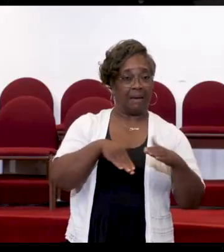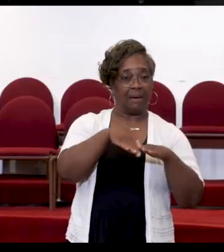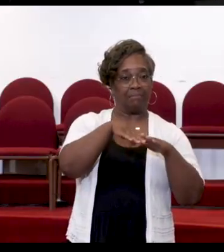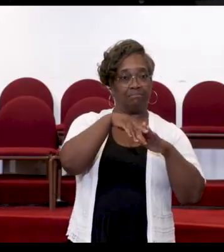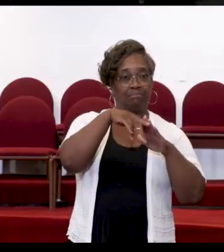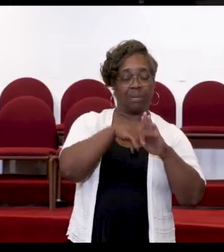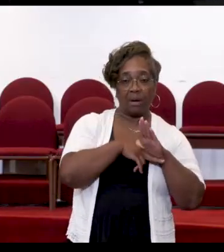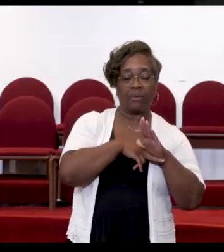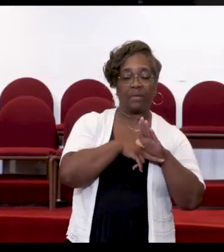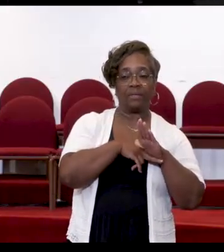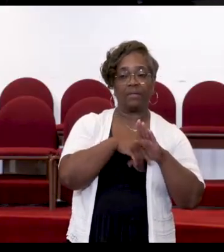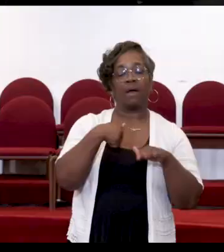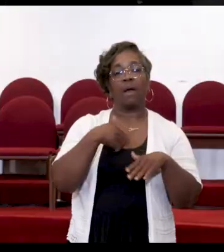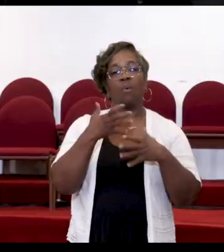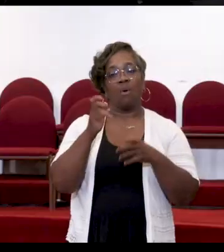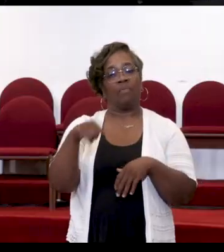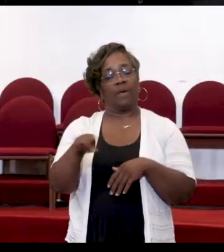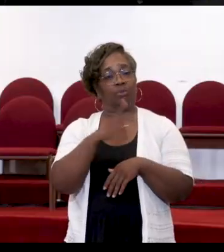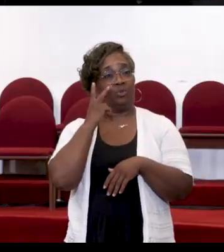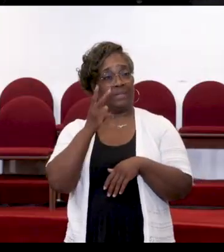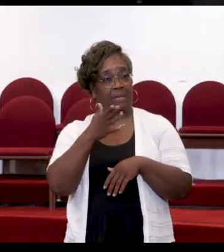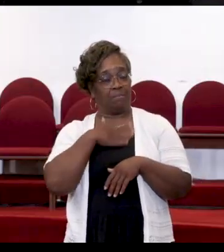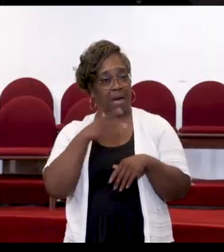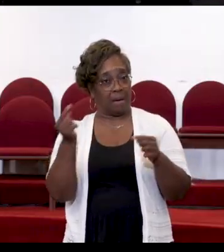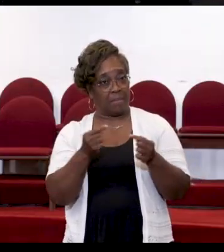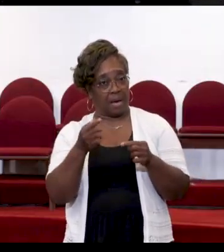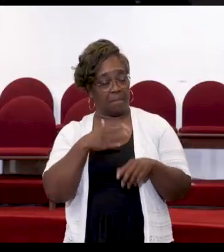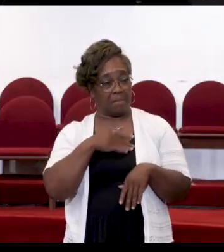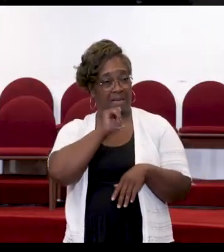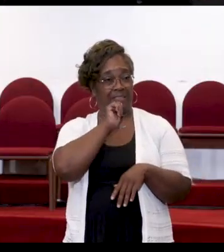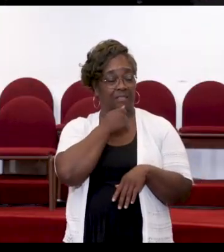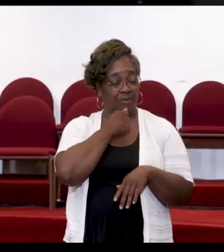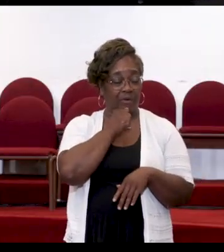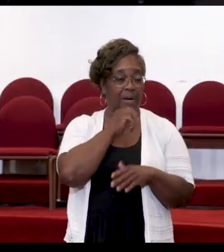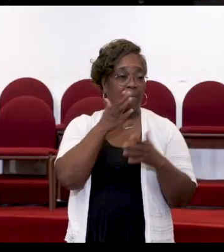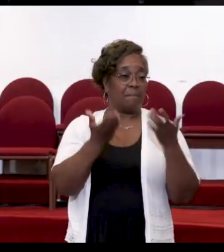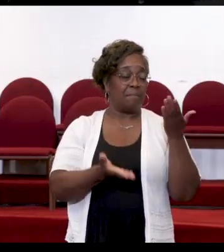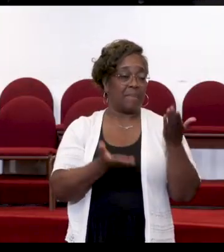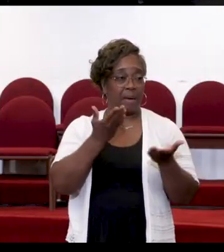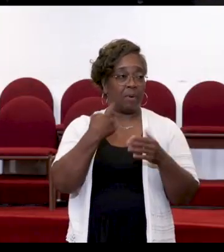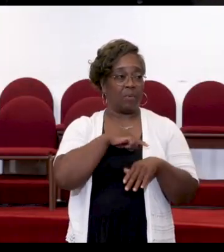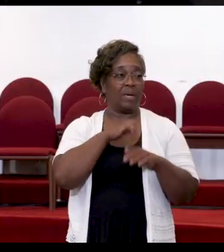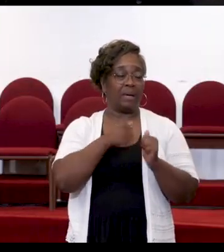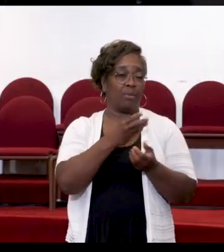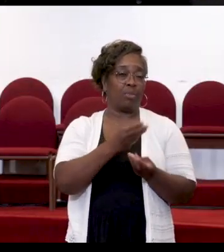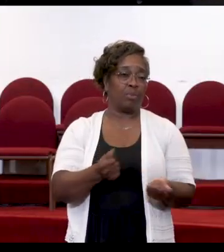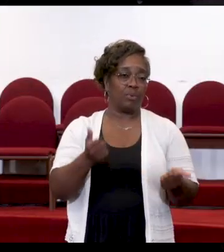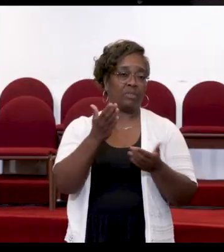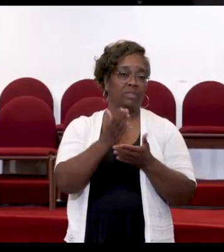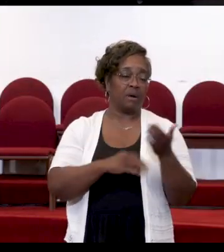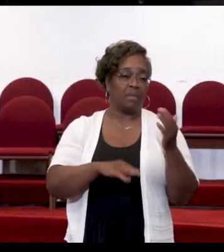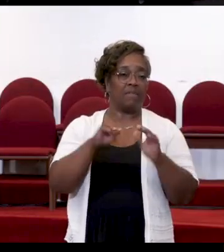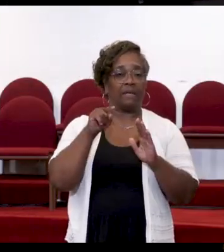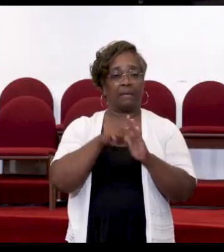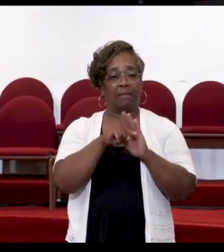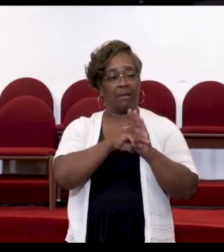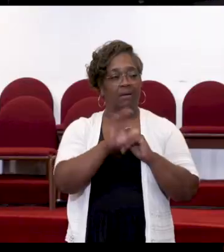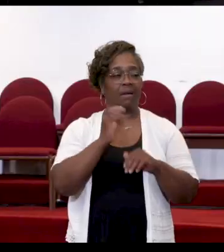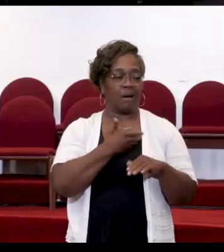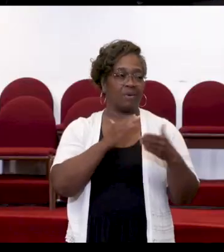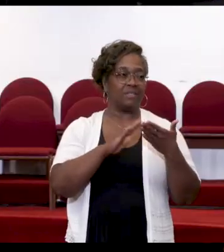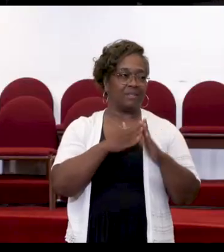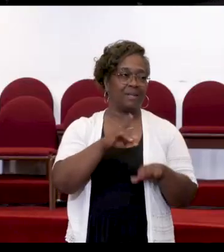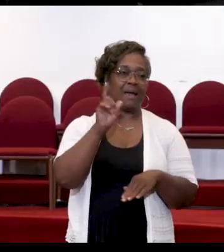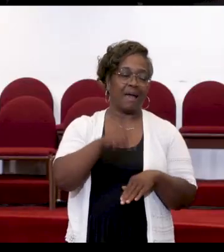like them to see my pain, my suffering, and maybe we can cure some of this murder in our city. It has to stop,